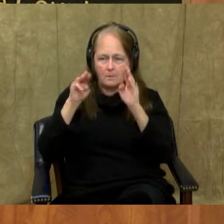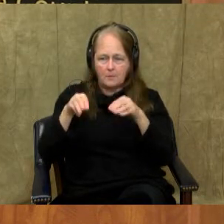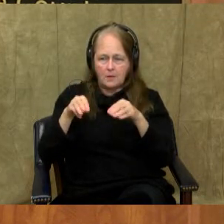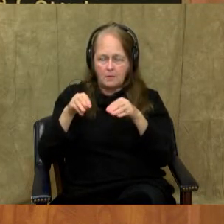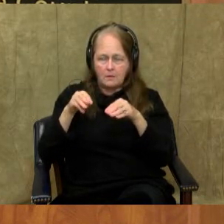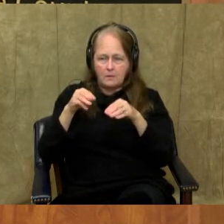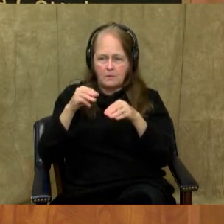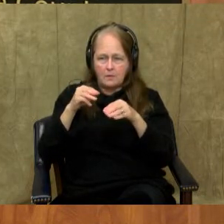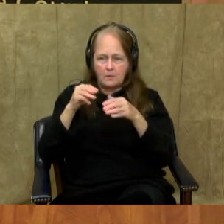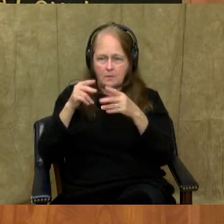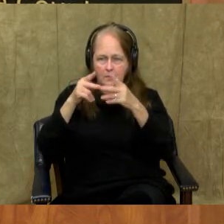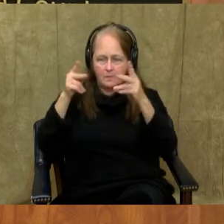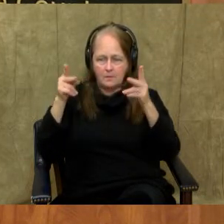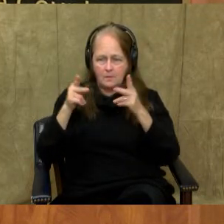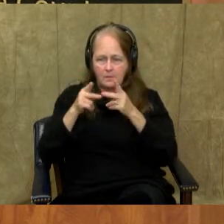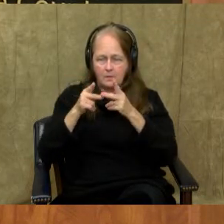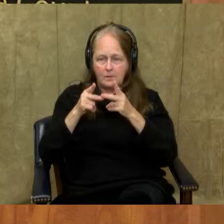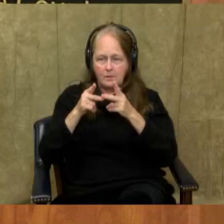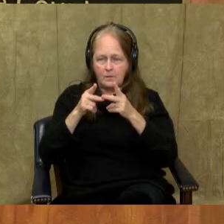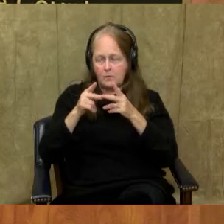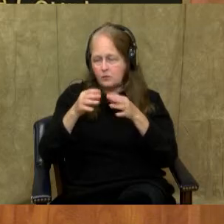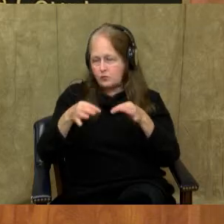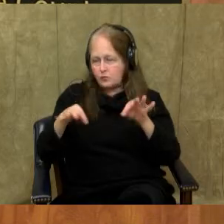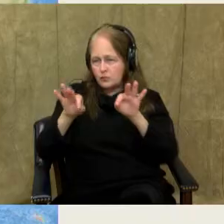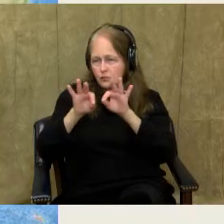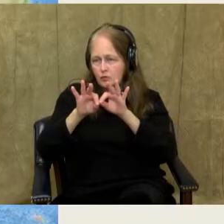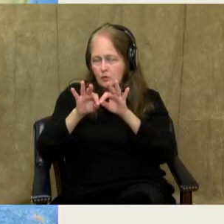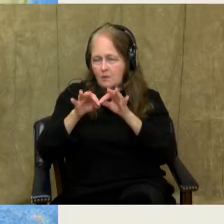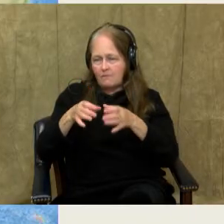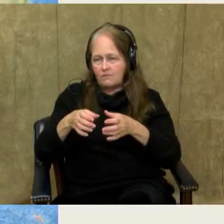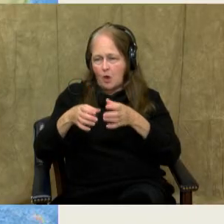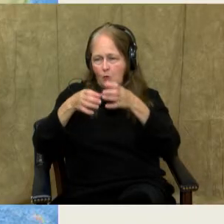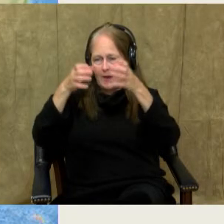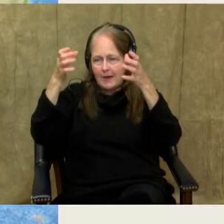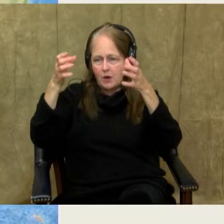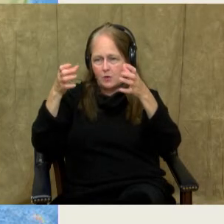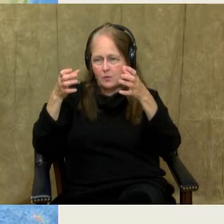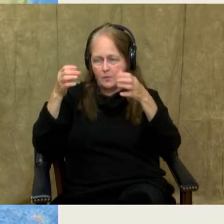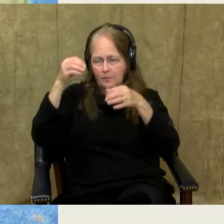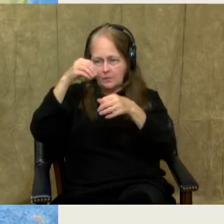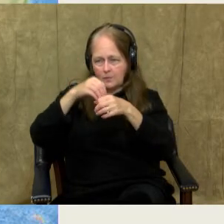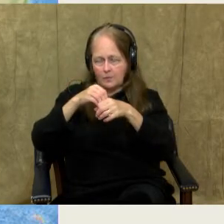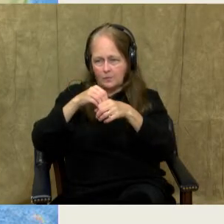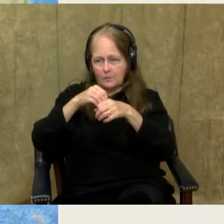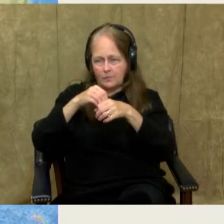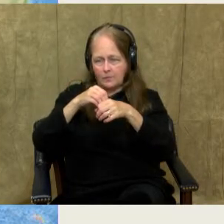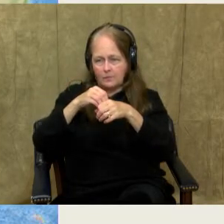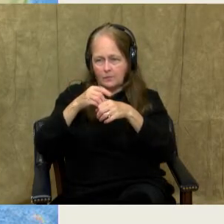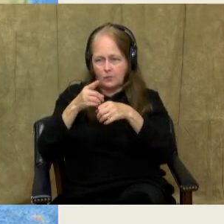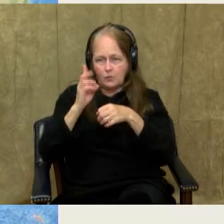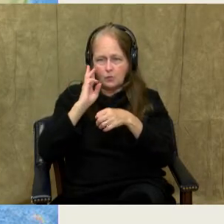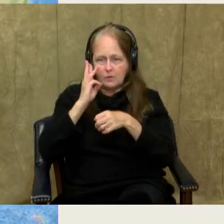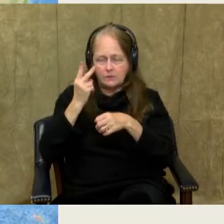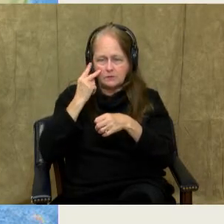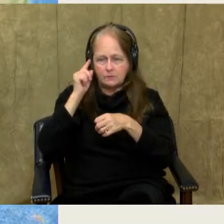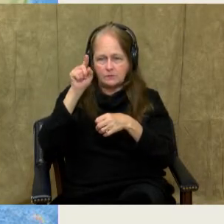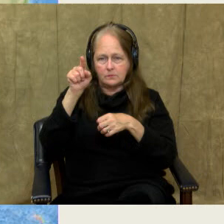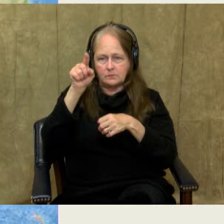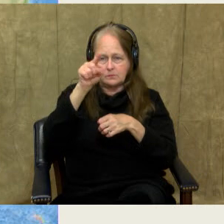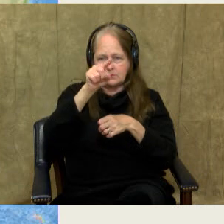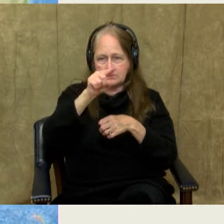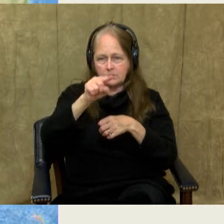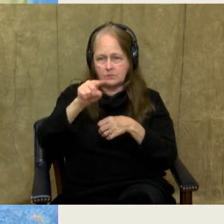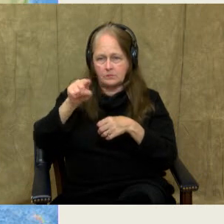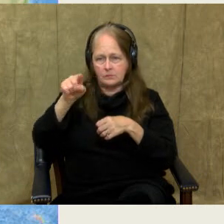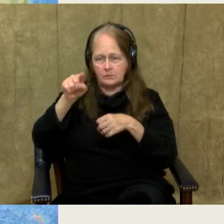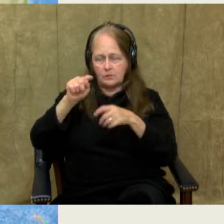Interactive of locations of significant volcano eruptions over the years. And where you see a triangle, that's been